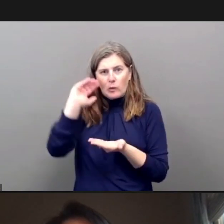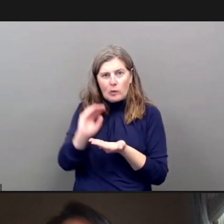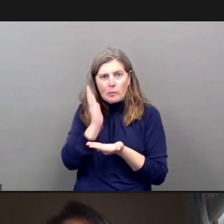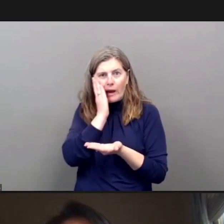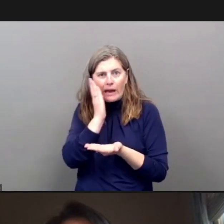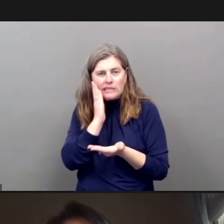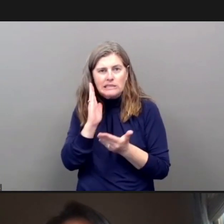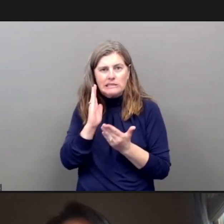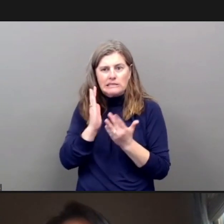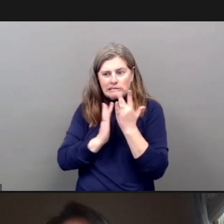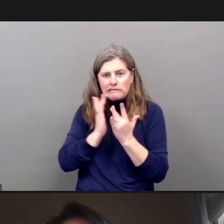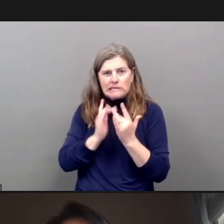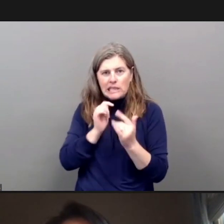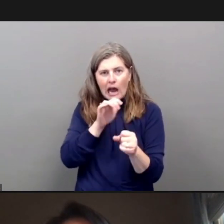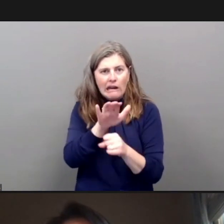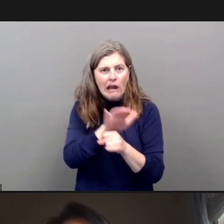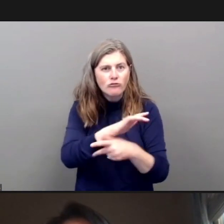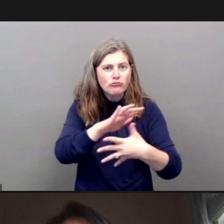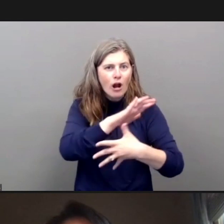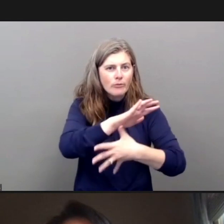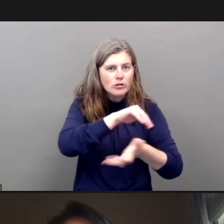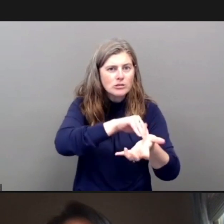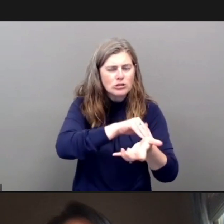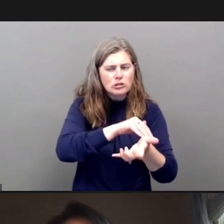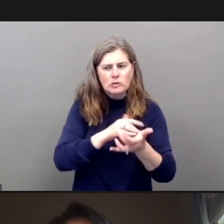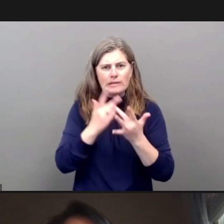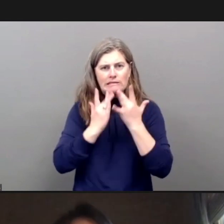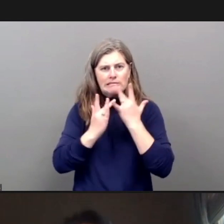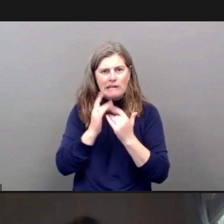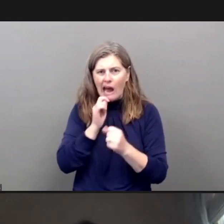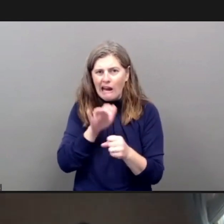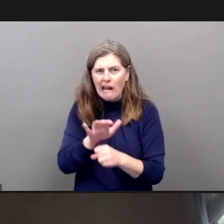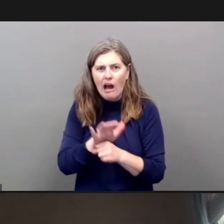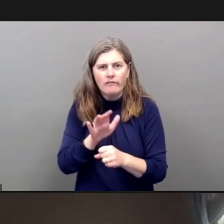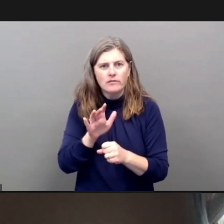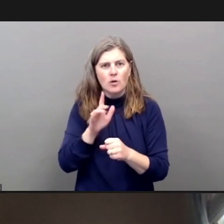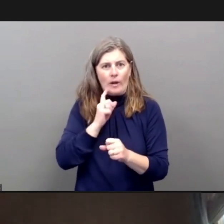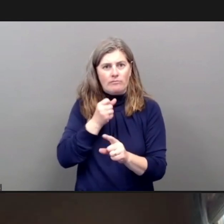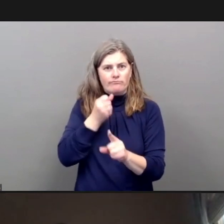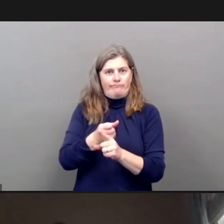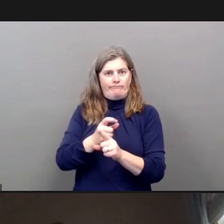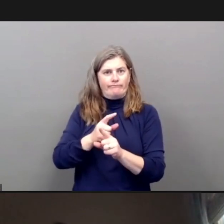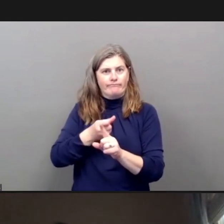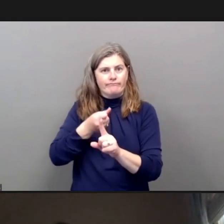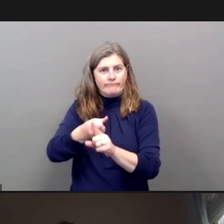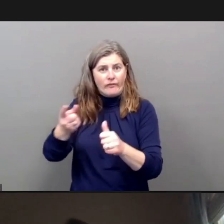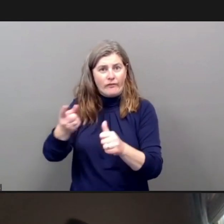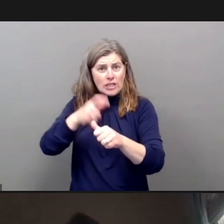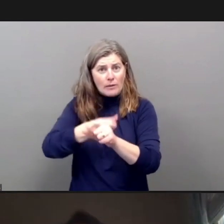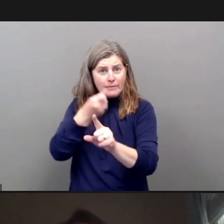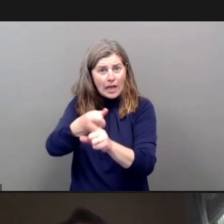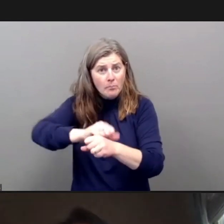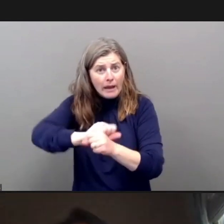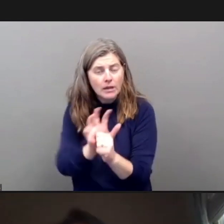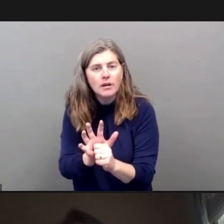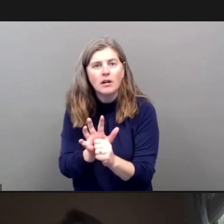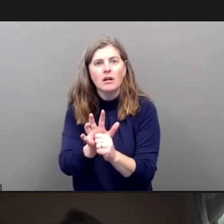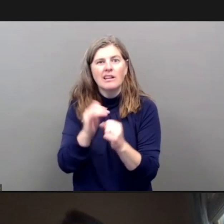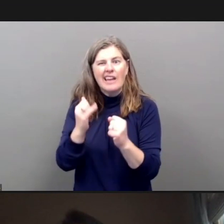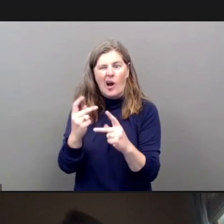and with less primary care providers than we needed, and less specialists than we needed. Now you have this